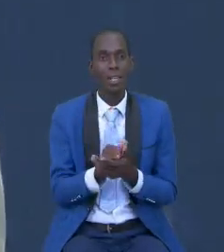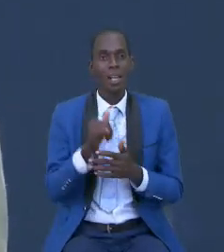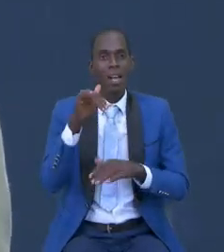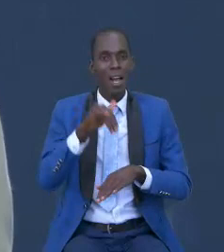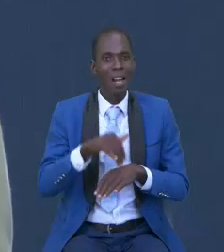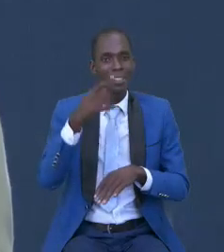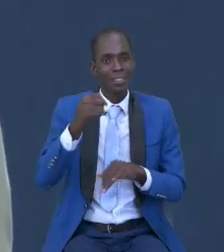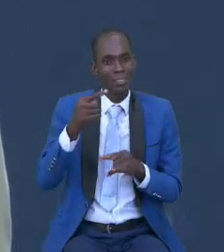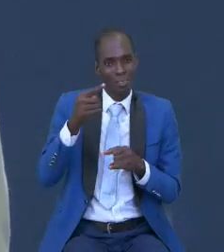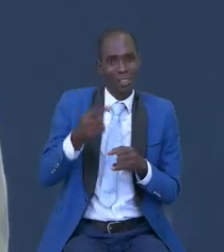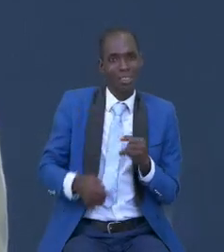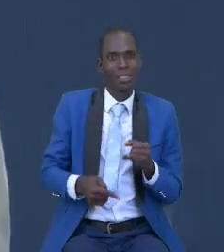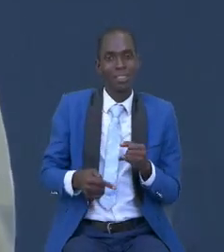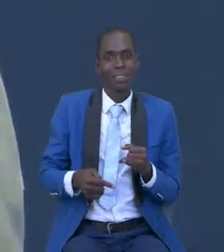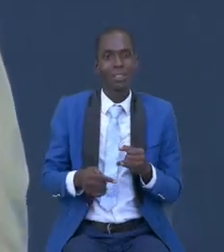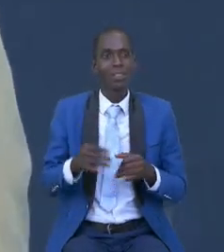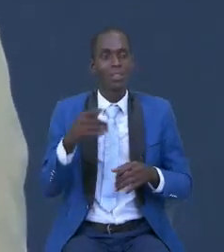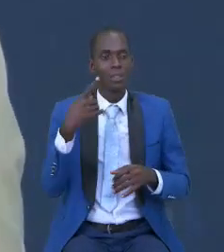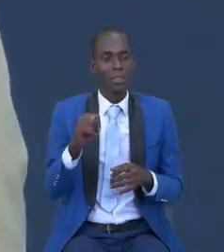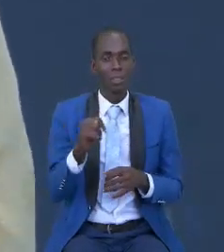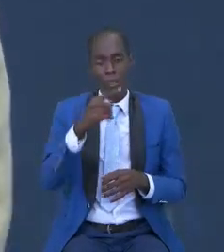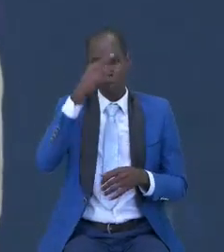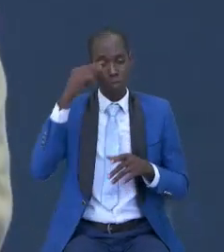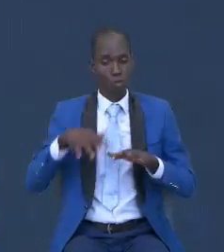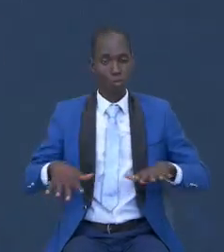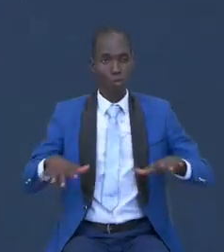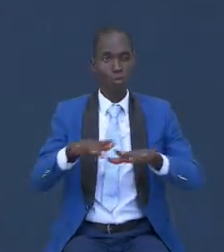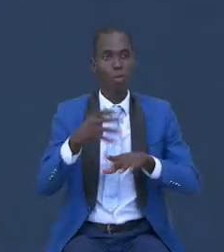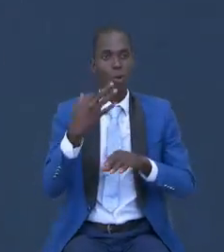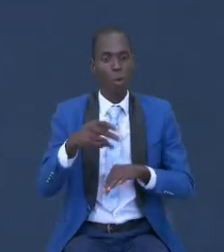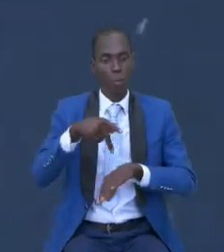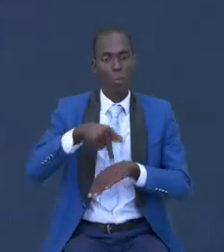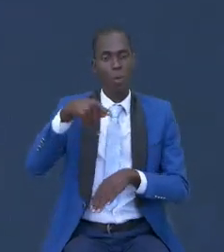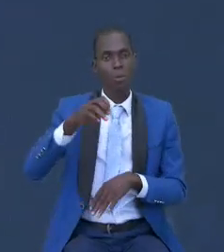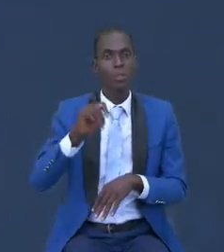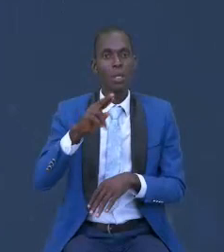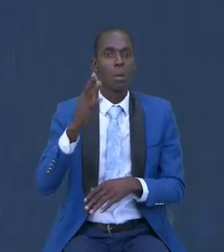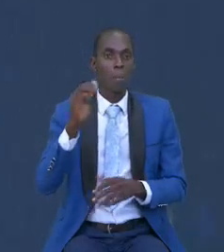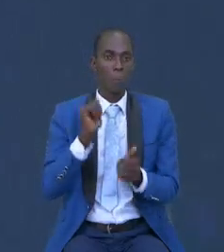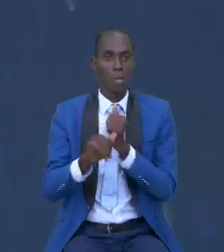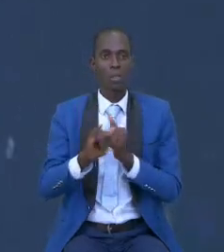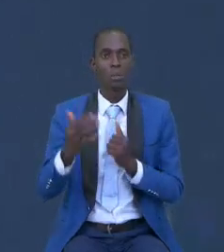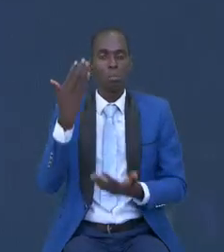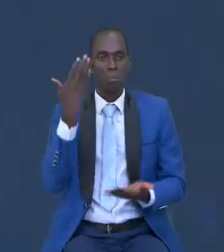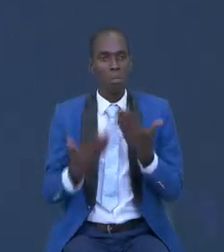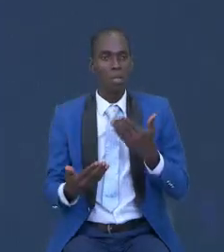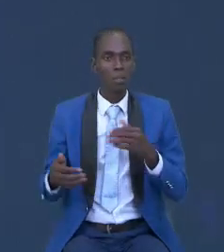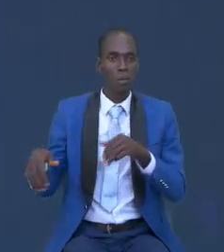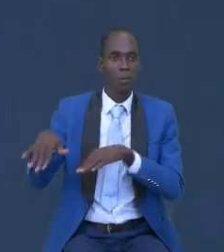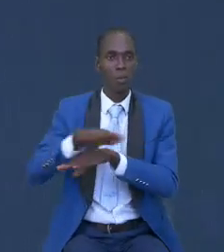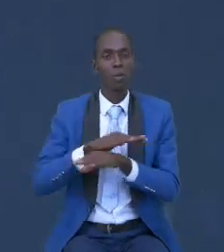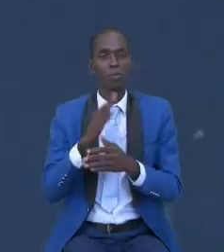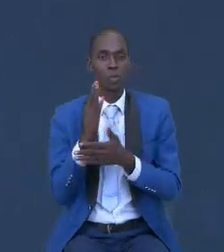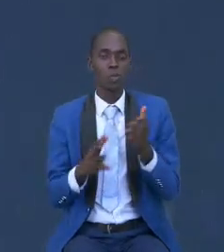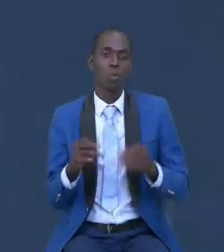least, the shadow of Peter passing by might overshadow some of them. And then